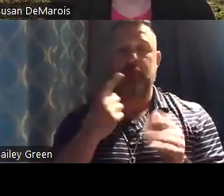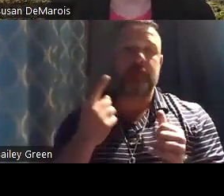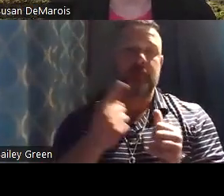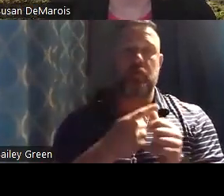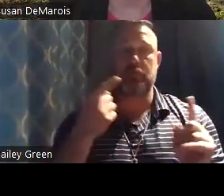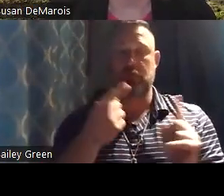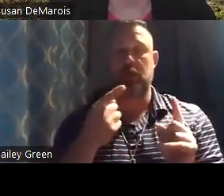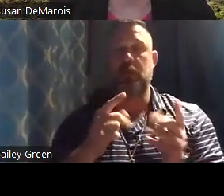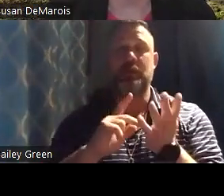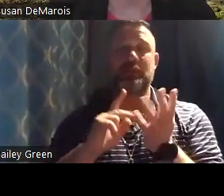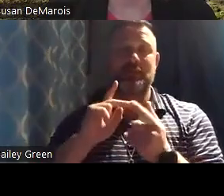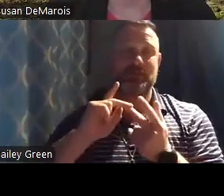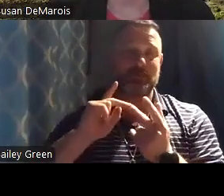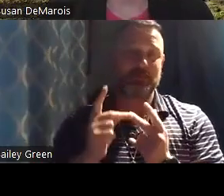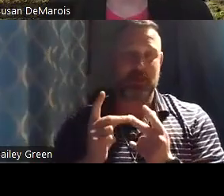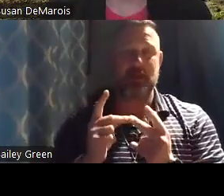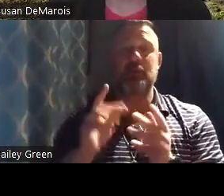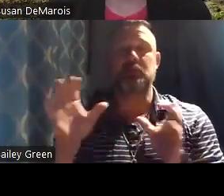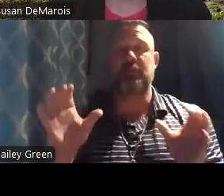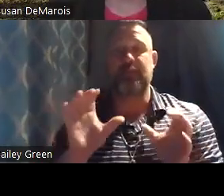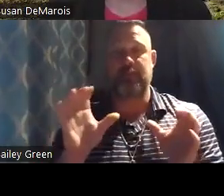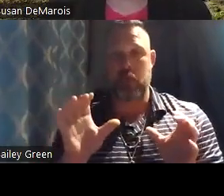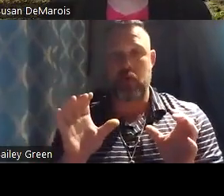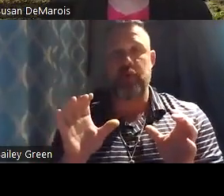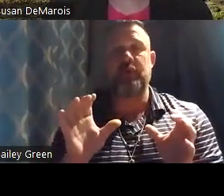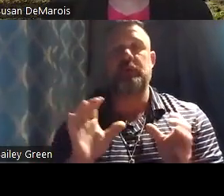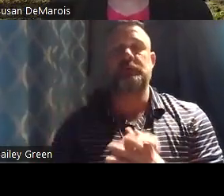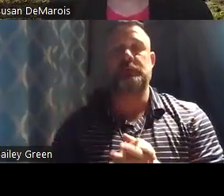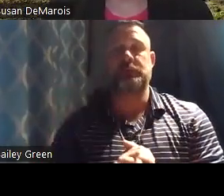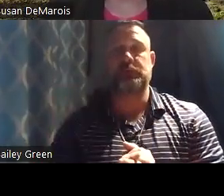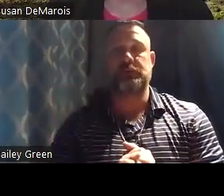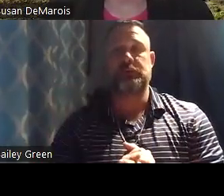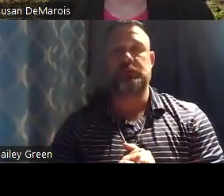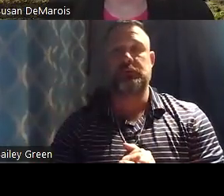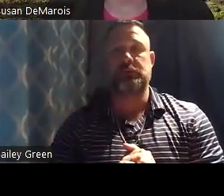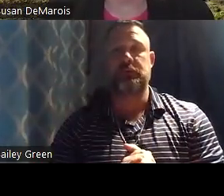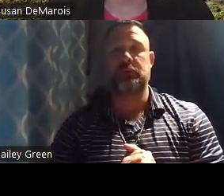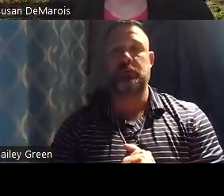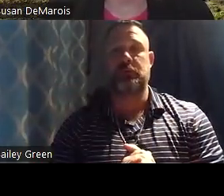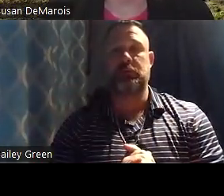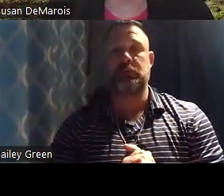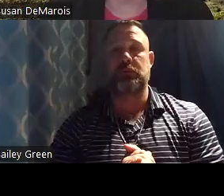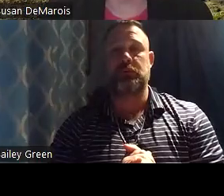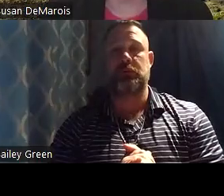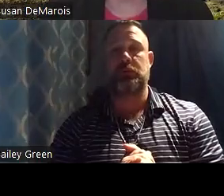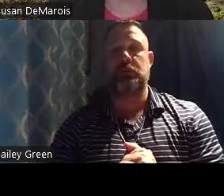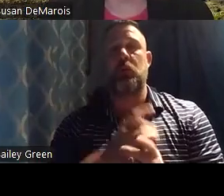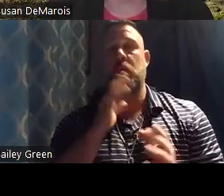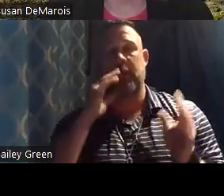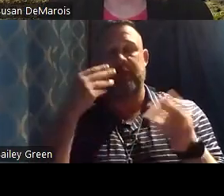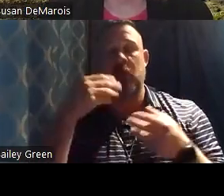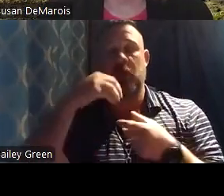first priority. Our second priority is performance. We really are focusing internally on how